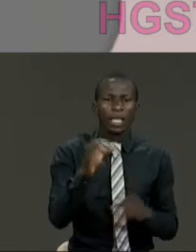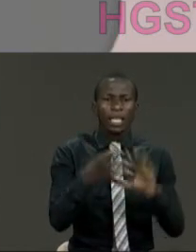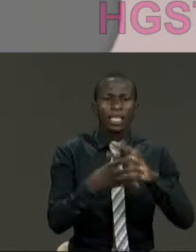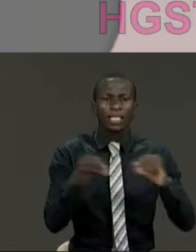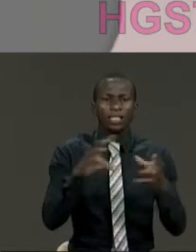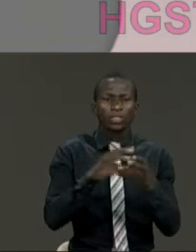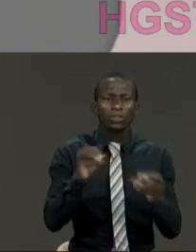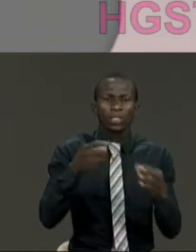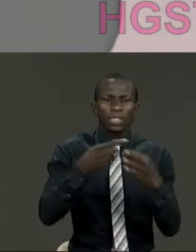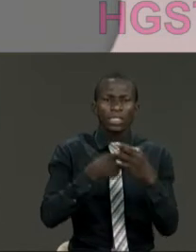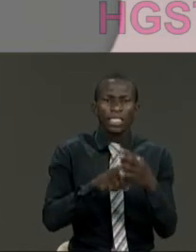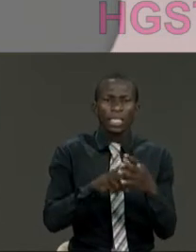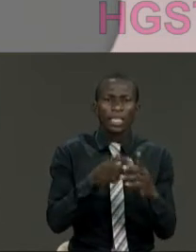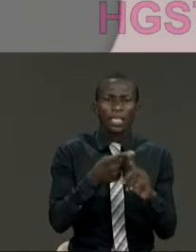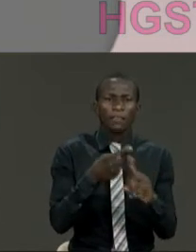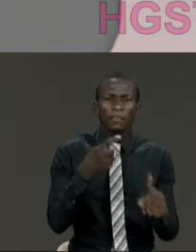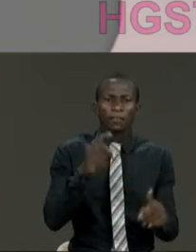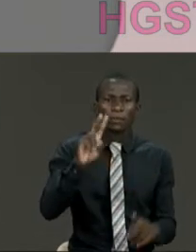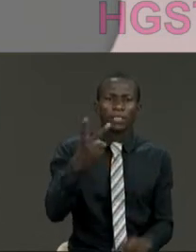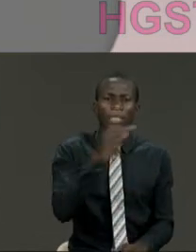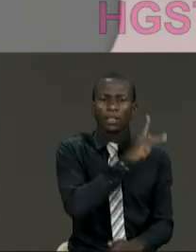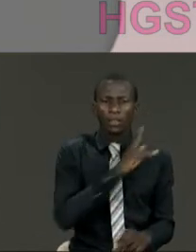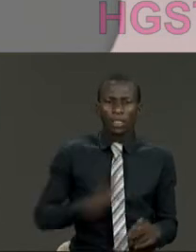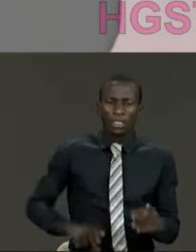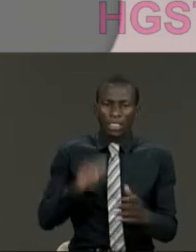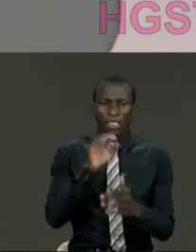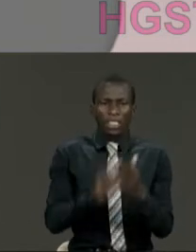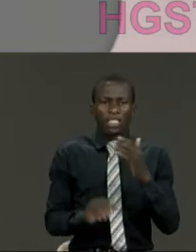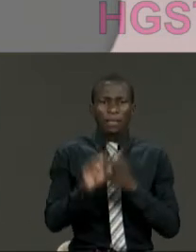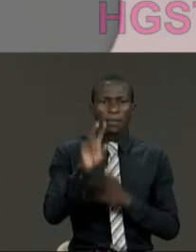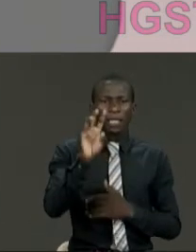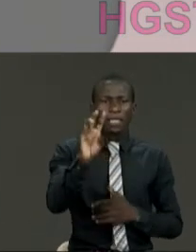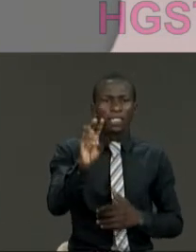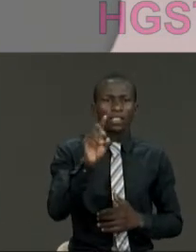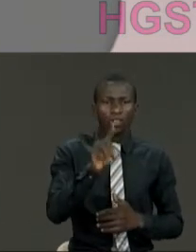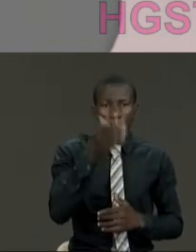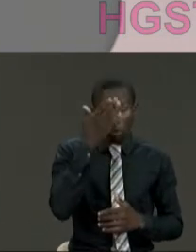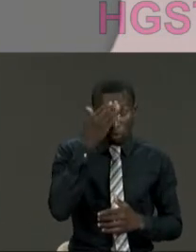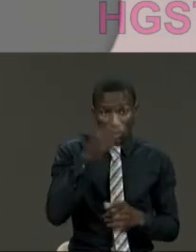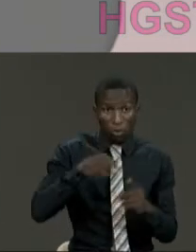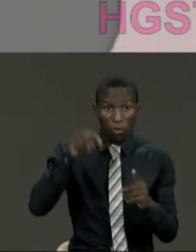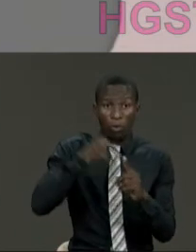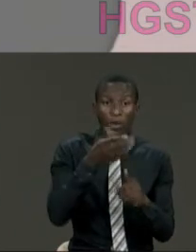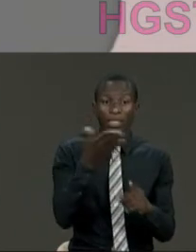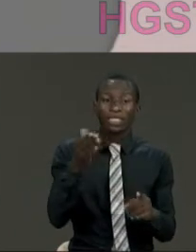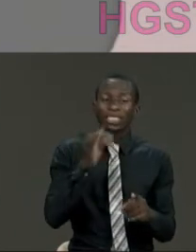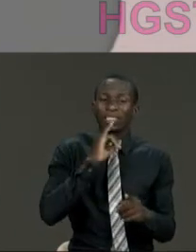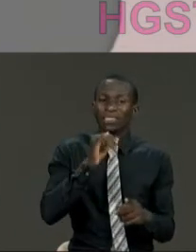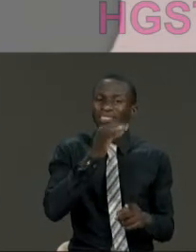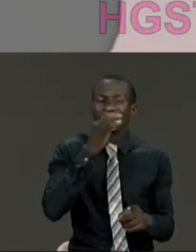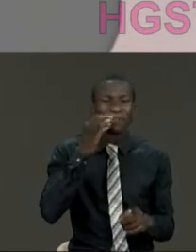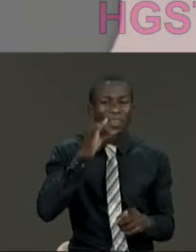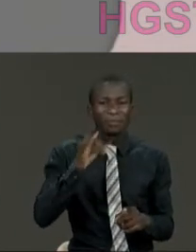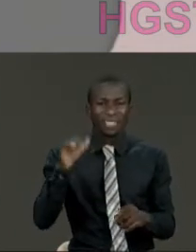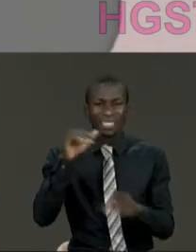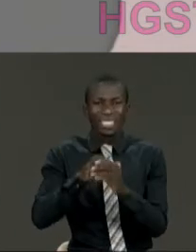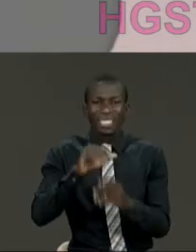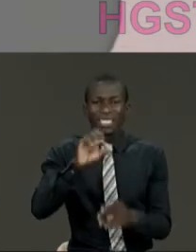actually started from 2 Kings chapter 6. You know, when there was famine in Samaria and they locked the